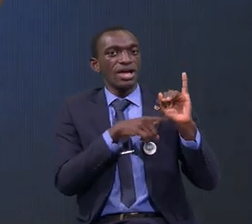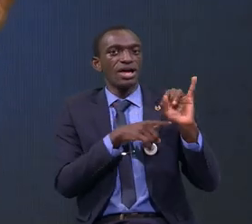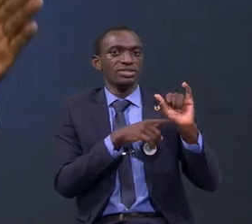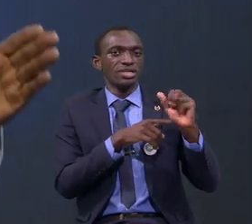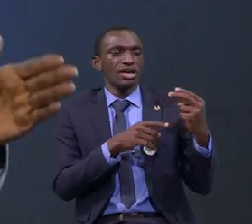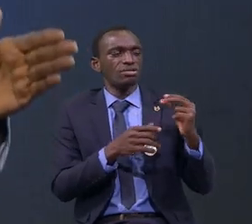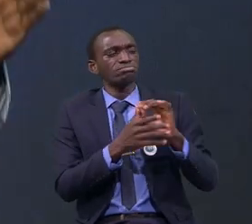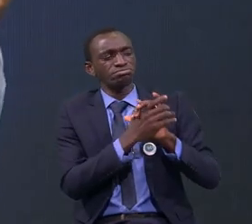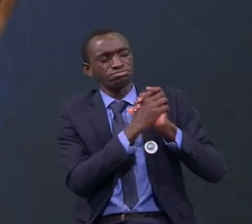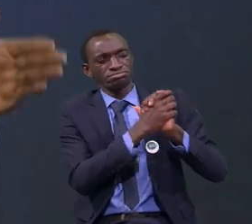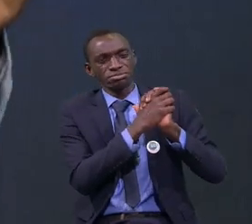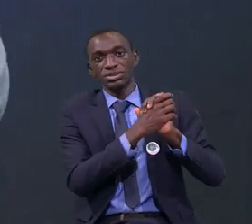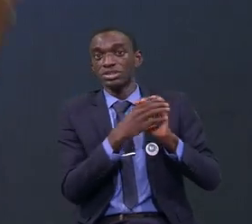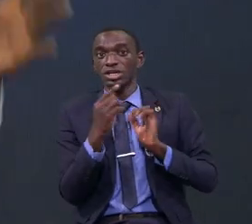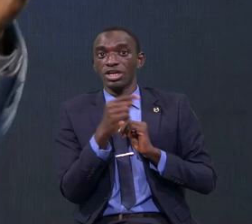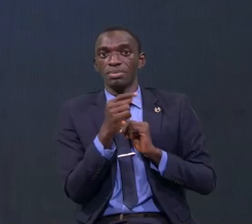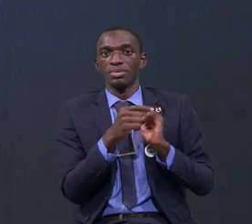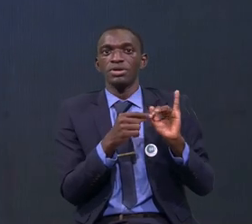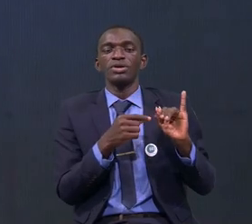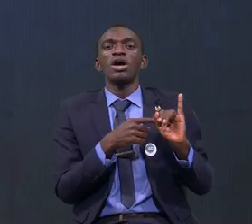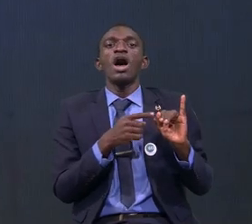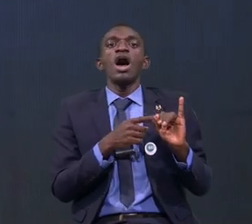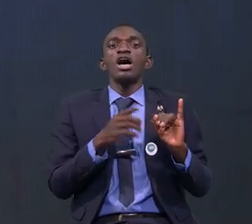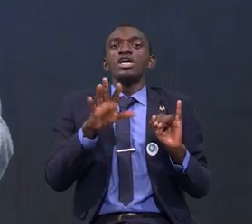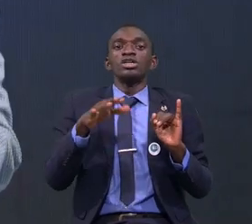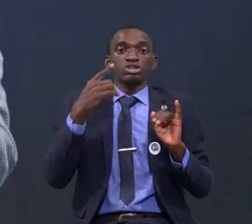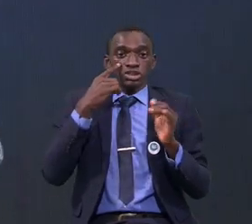From Isaiah chapter 6